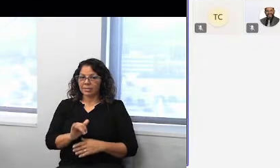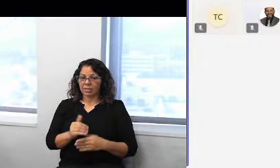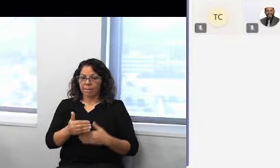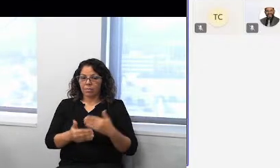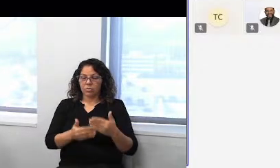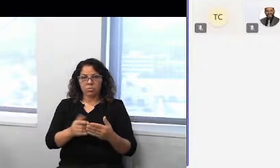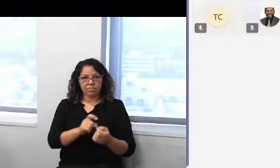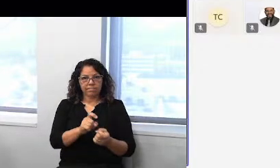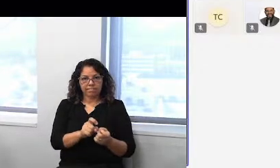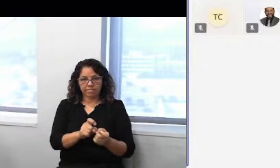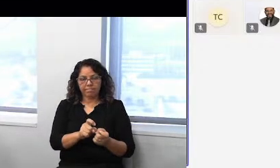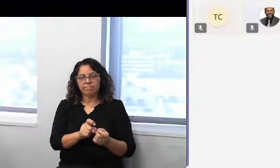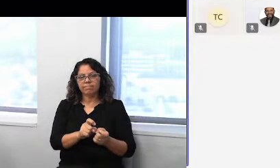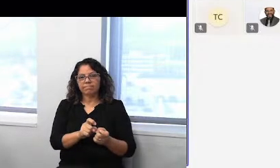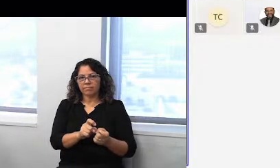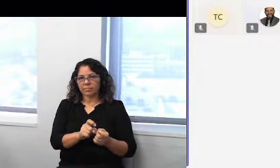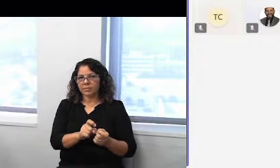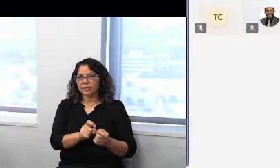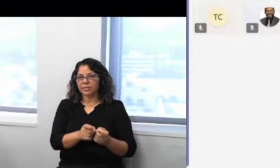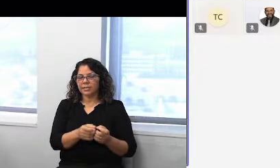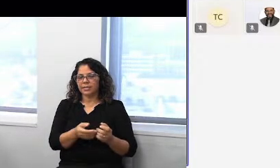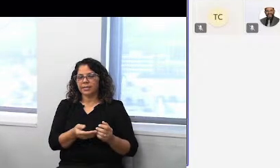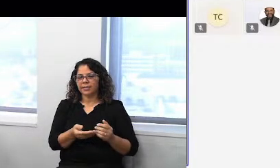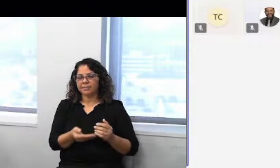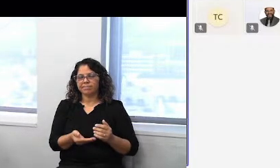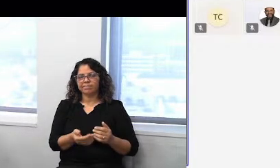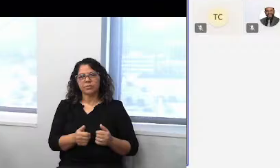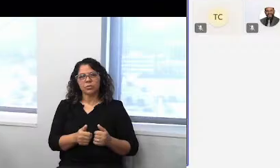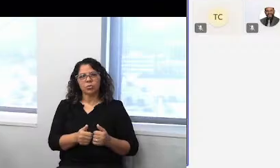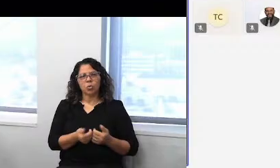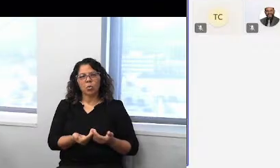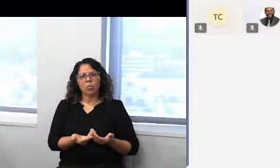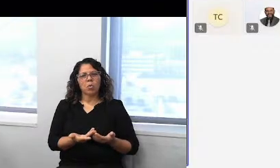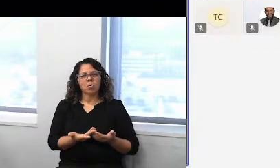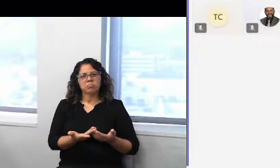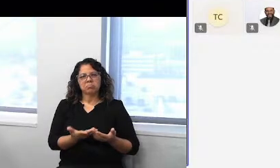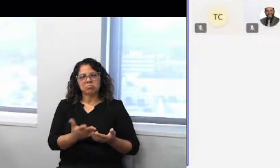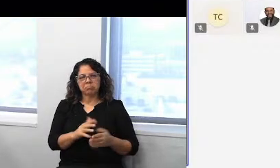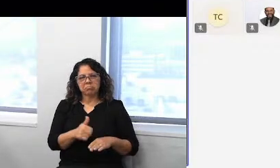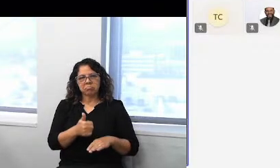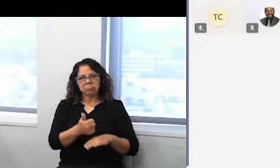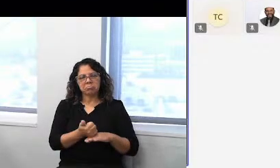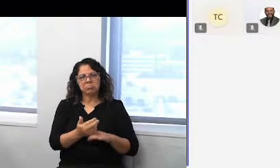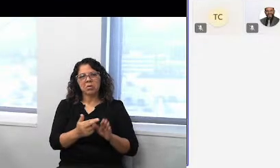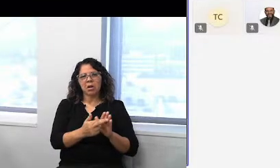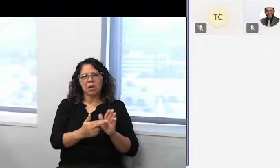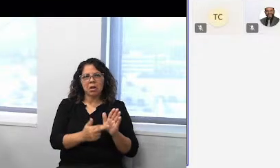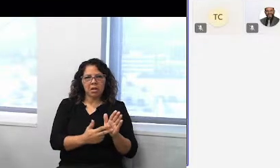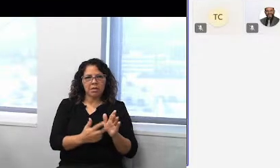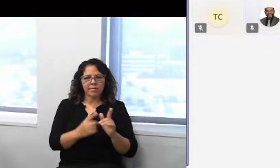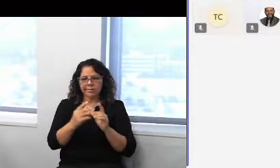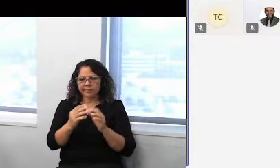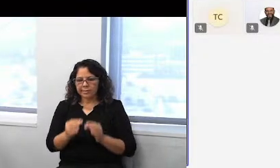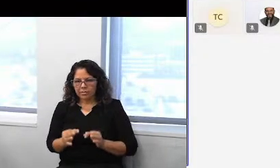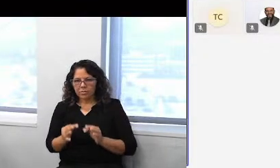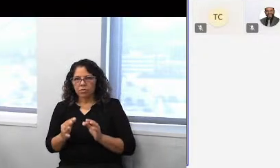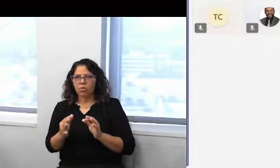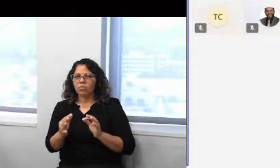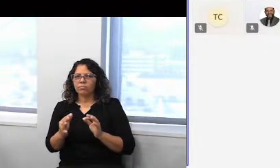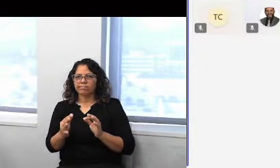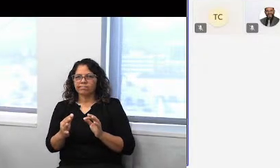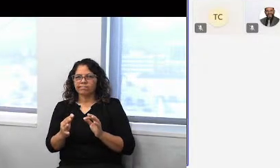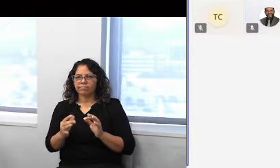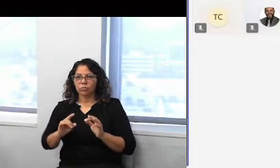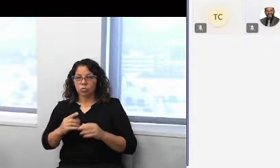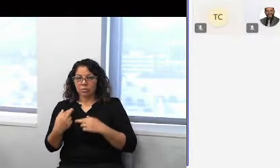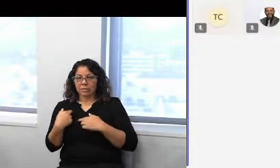on how that is, I'll call it regulated or processed through or decided upon, is not entirely in our hands. We have to coordinate